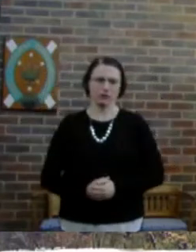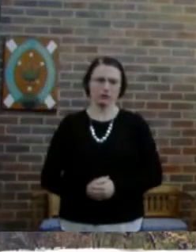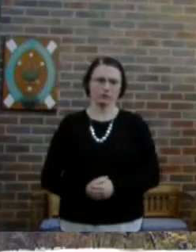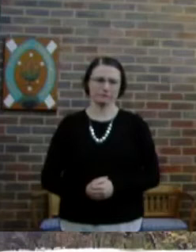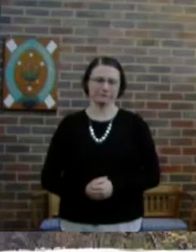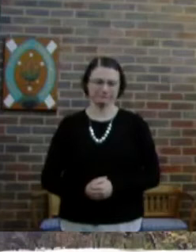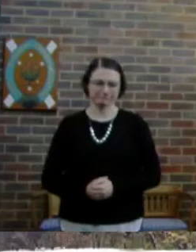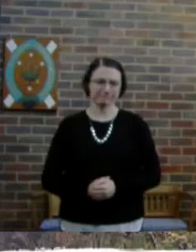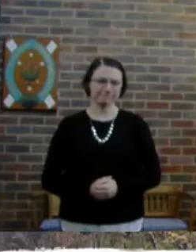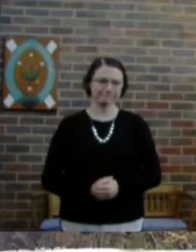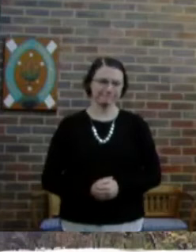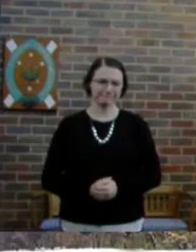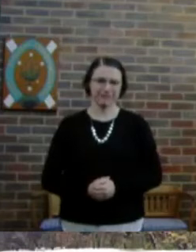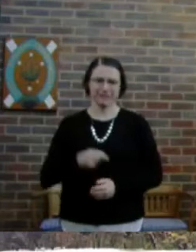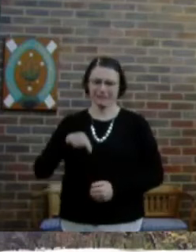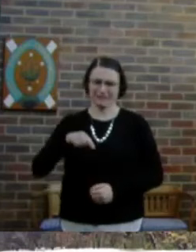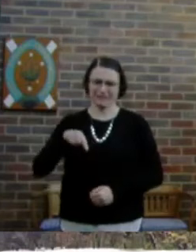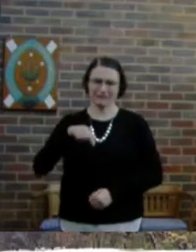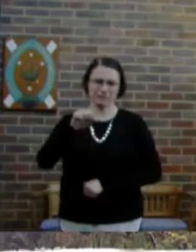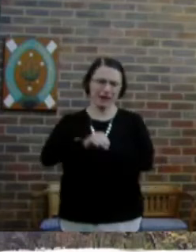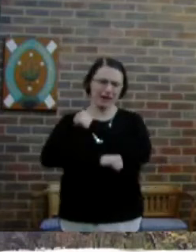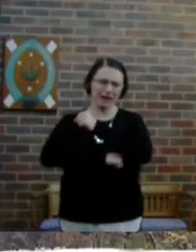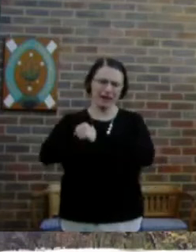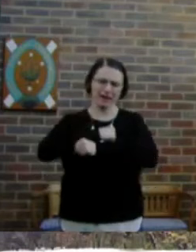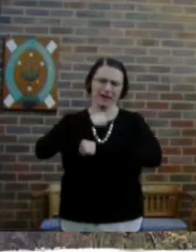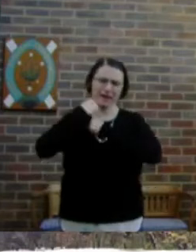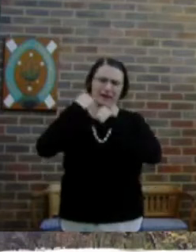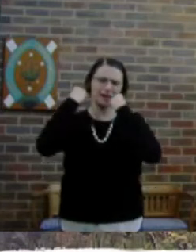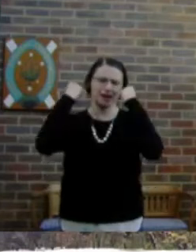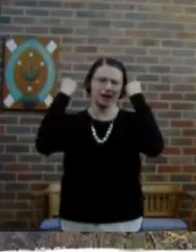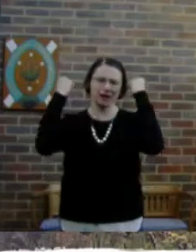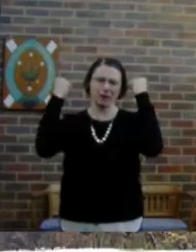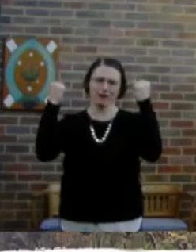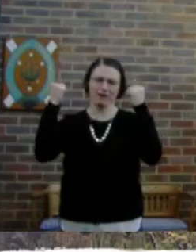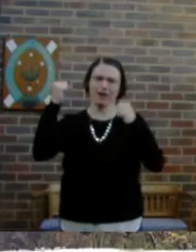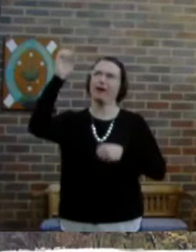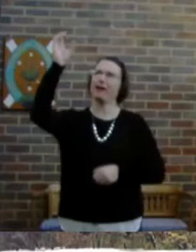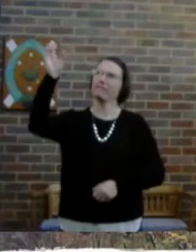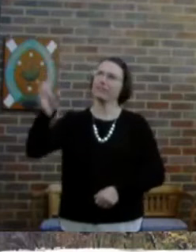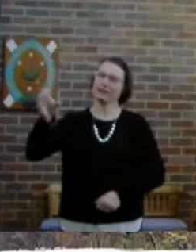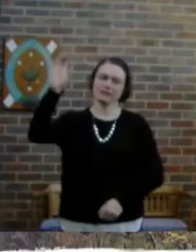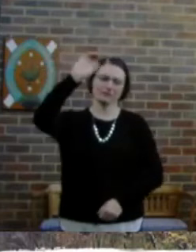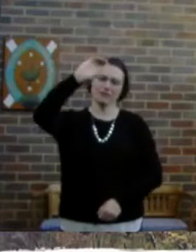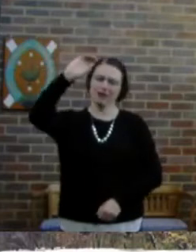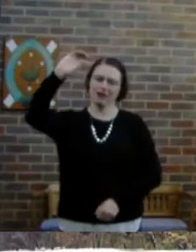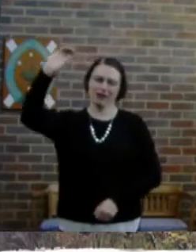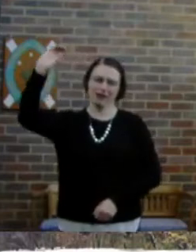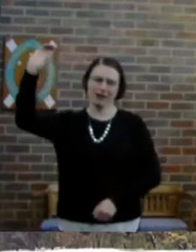There's the power of the